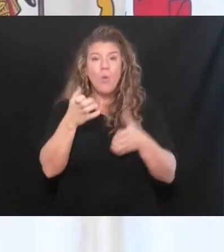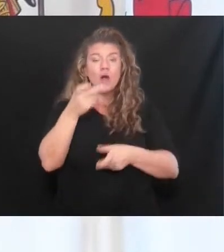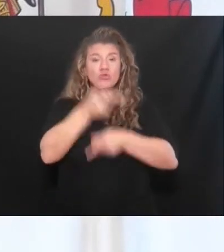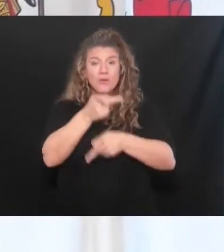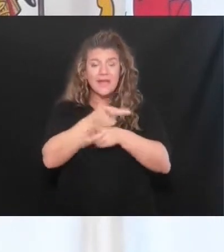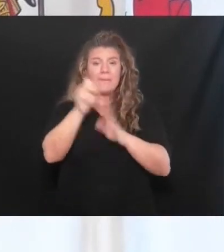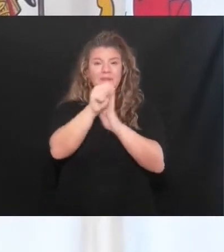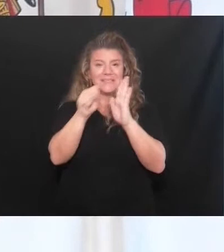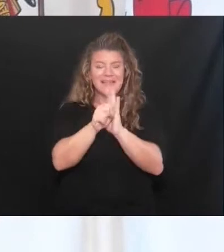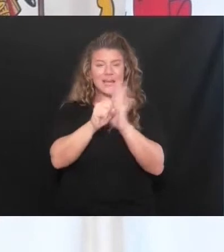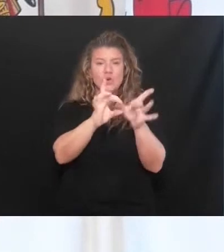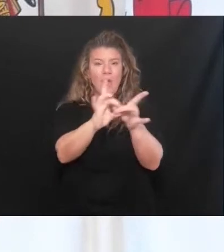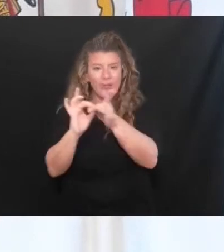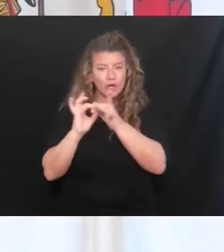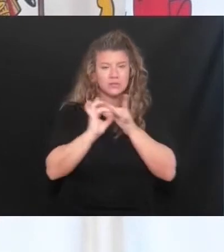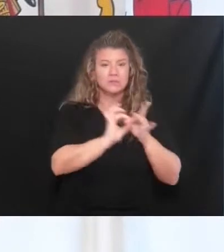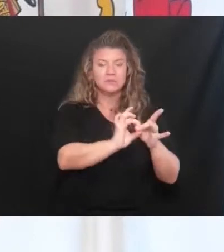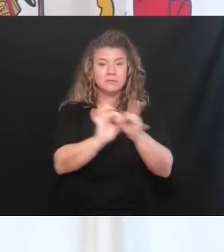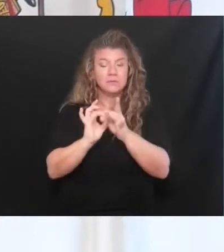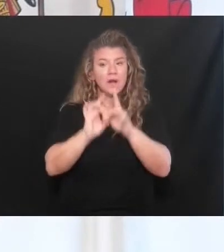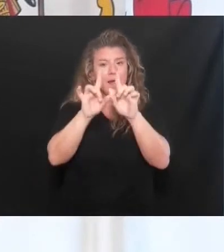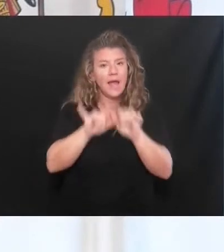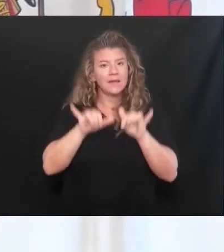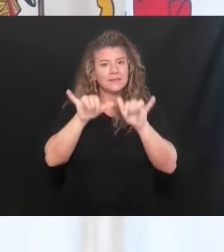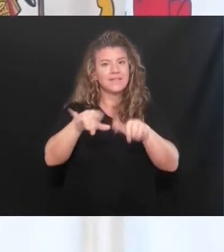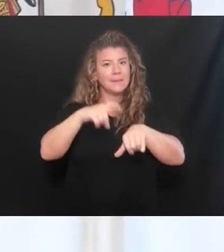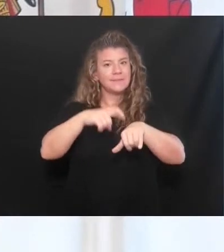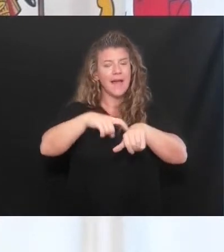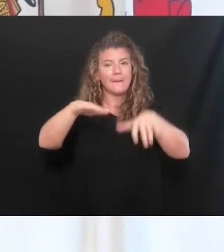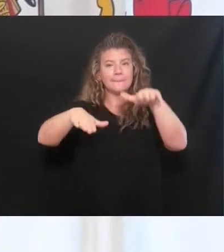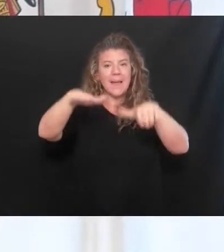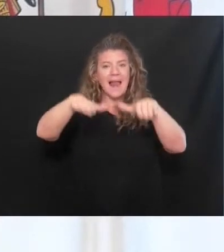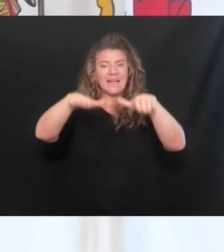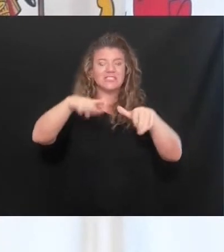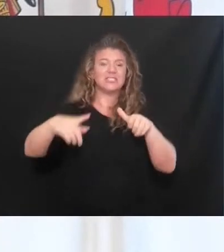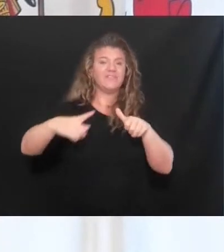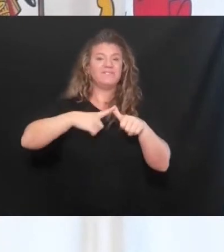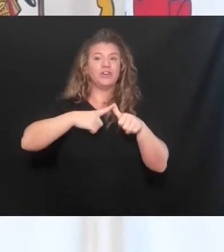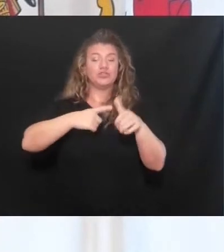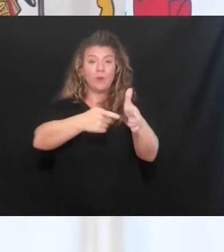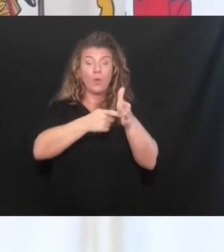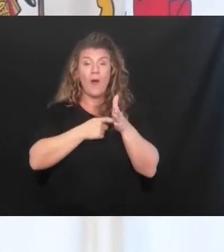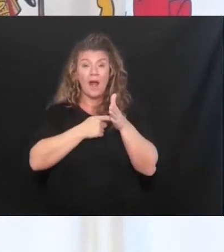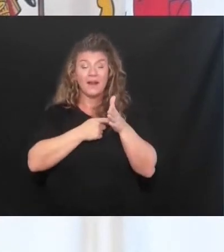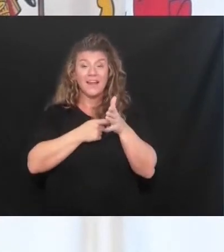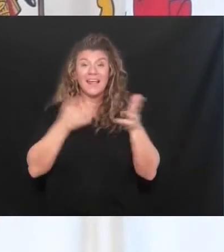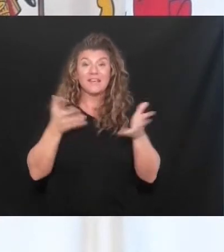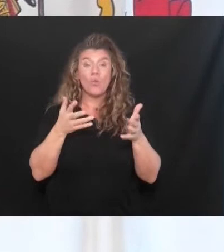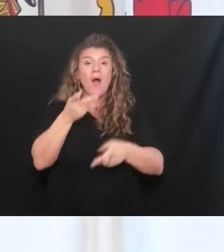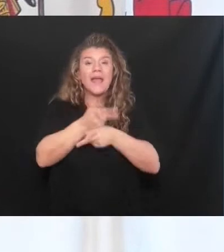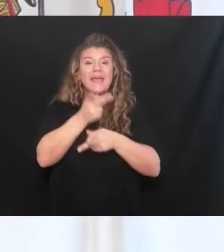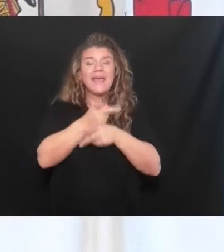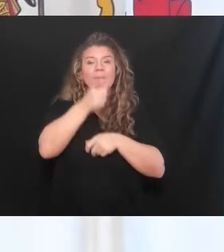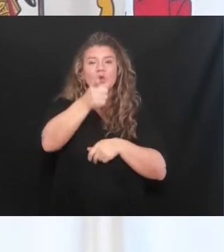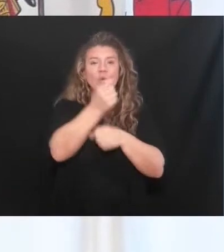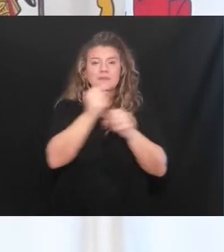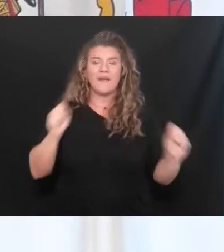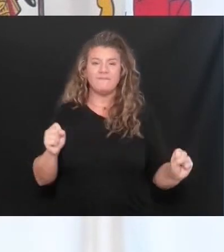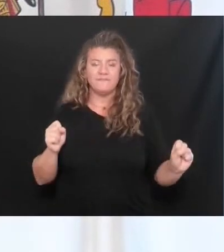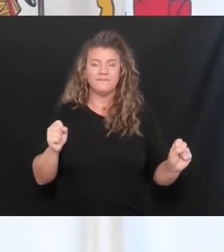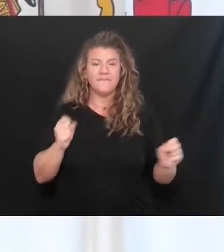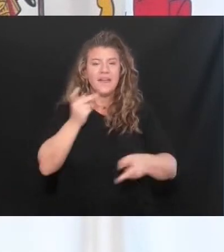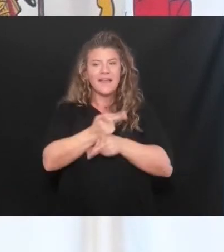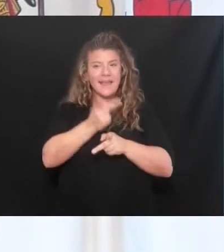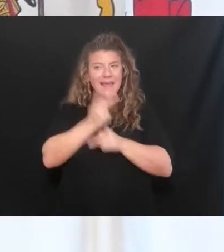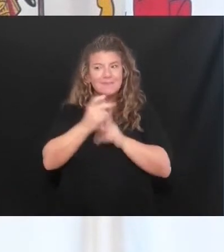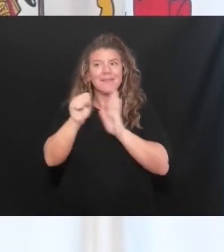together. And at the same time, balance, the first and foremost requirement is to keep us safe, to keep us as safe as